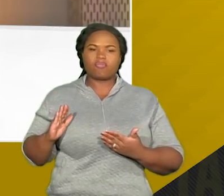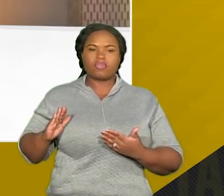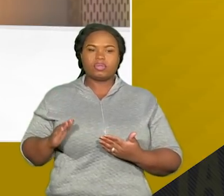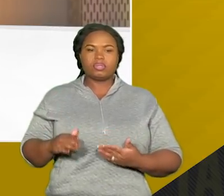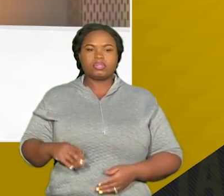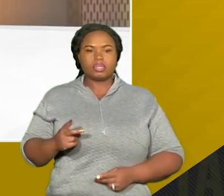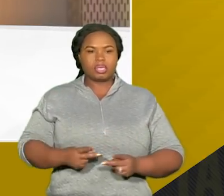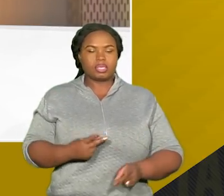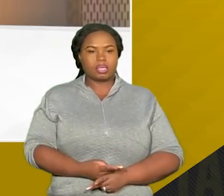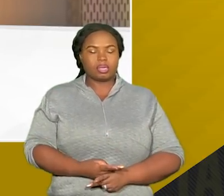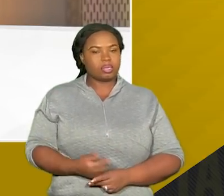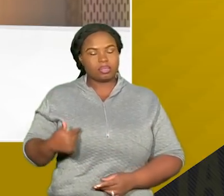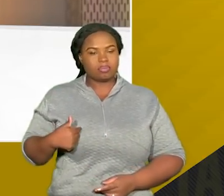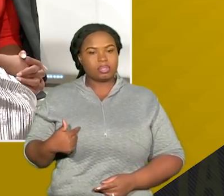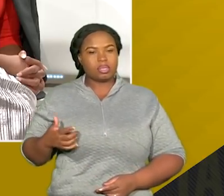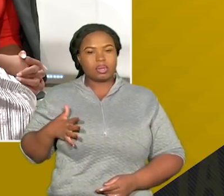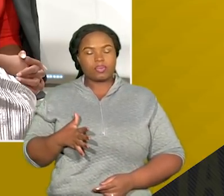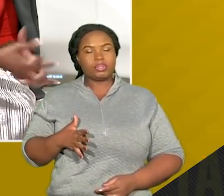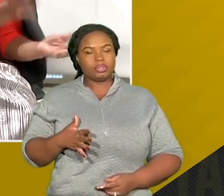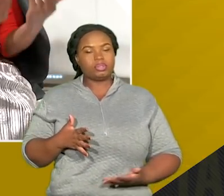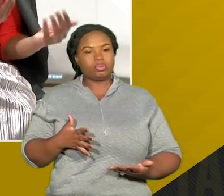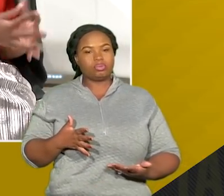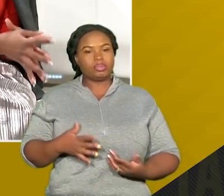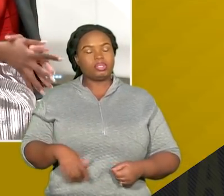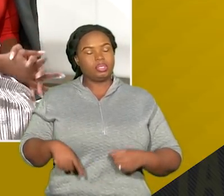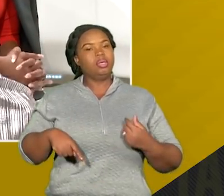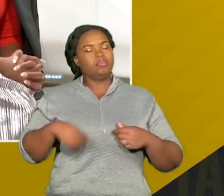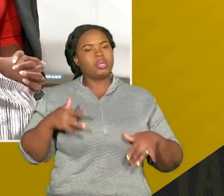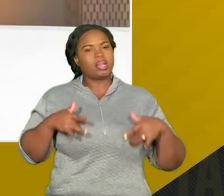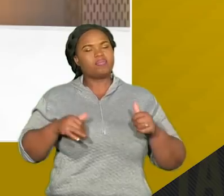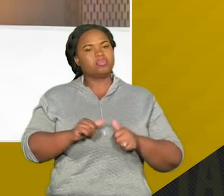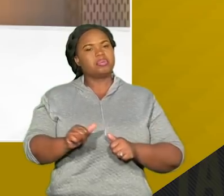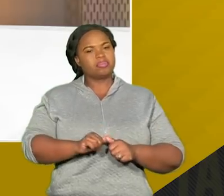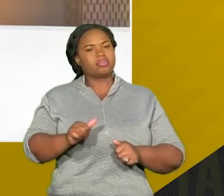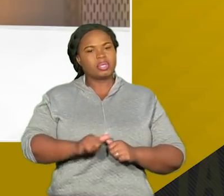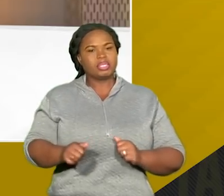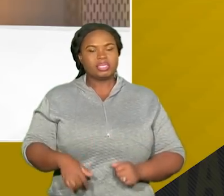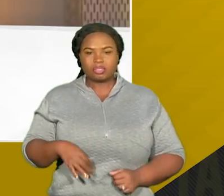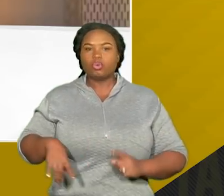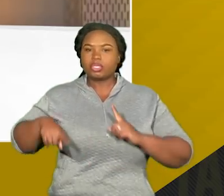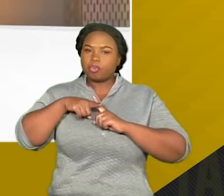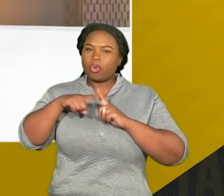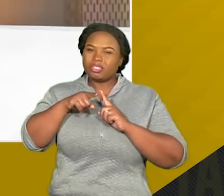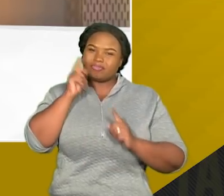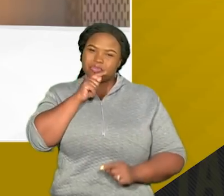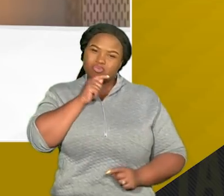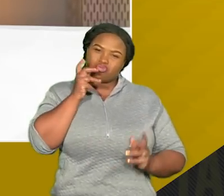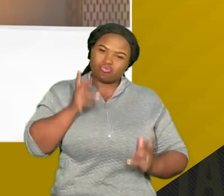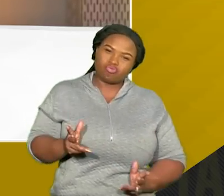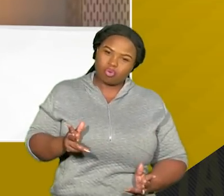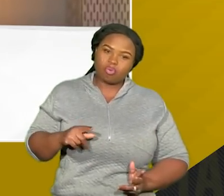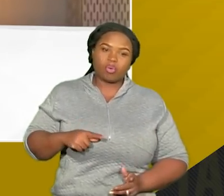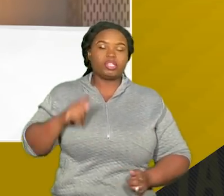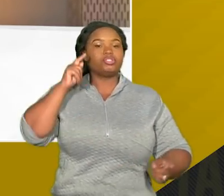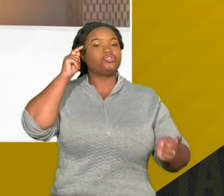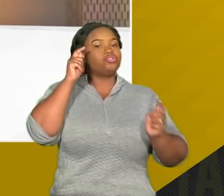As well as put my odds to be better, you know, to be better and not against me. Yeah. And that's a positive form of buloi because it's a